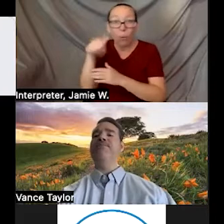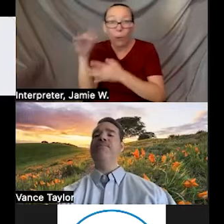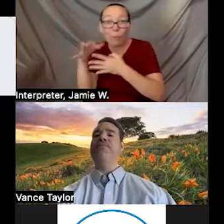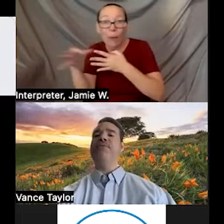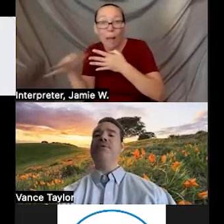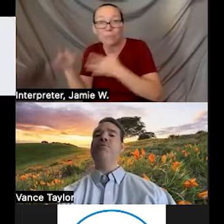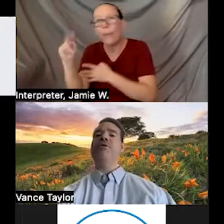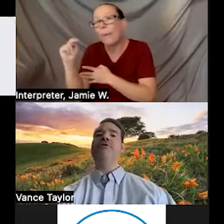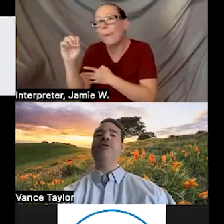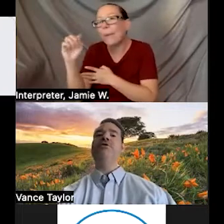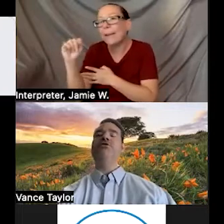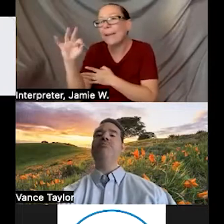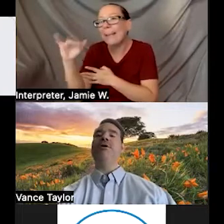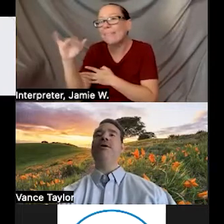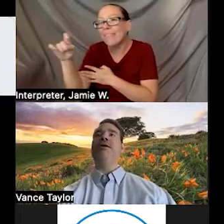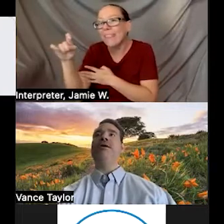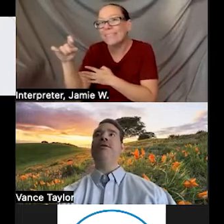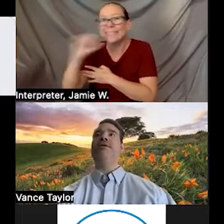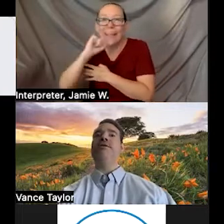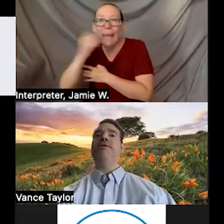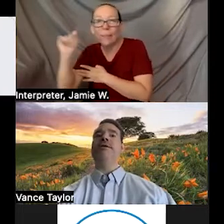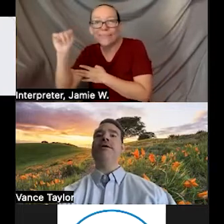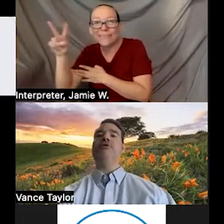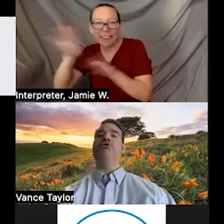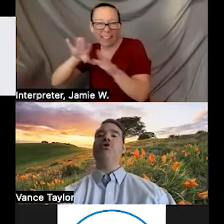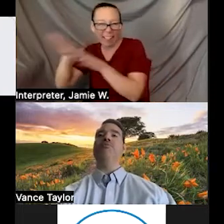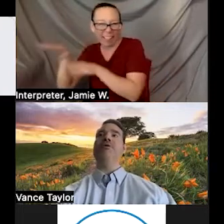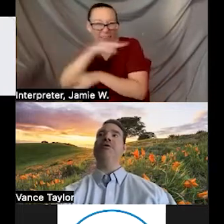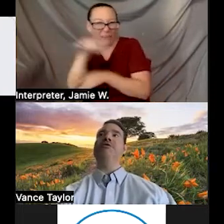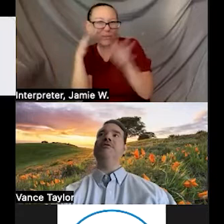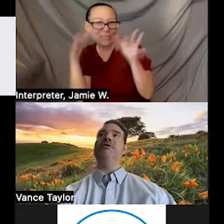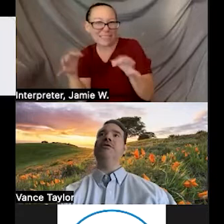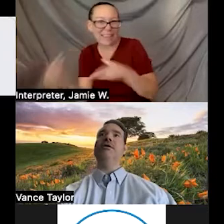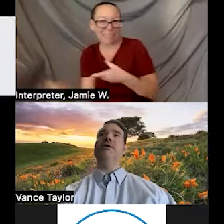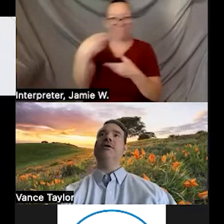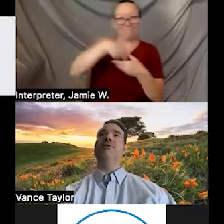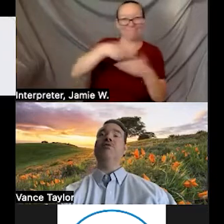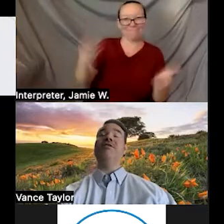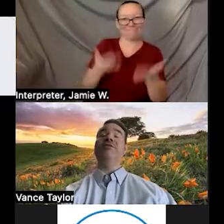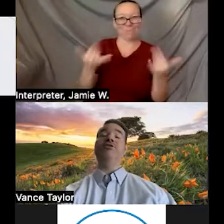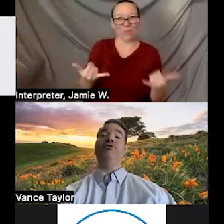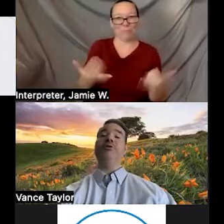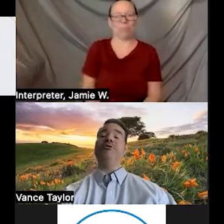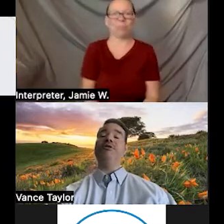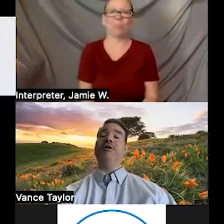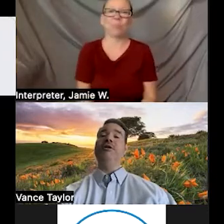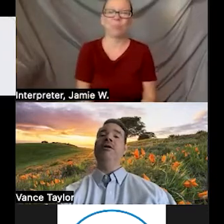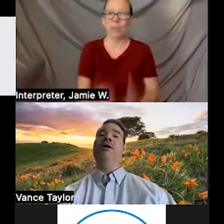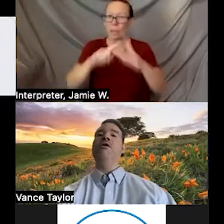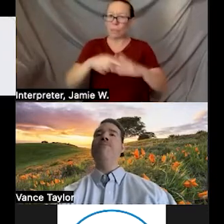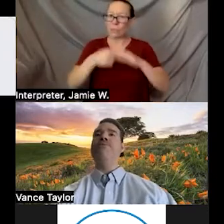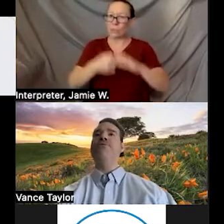I want to jump in and I'll start because with definitions, because I